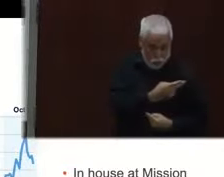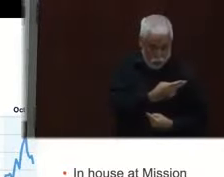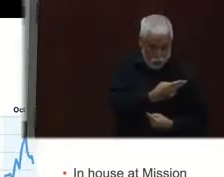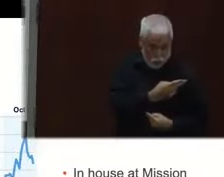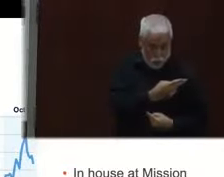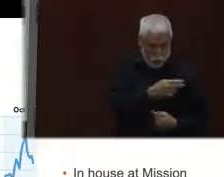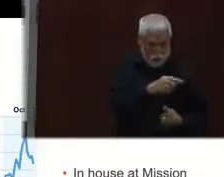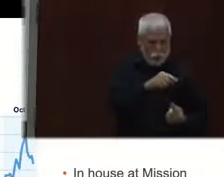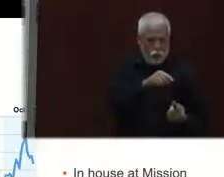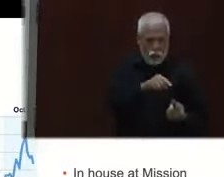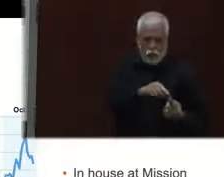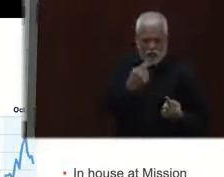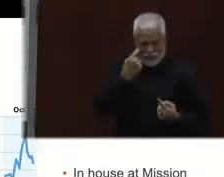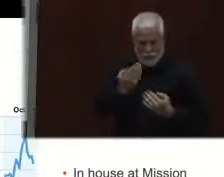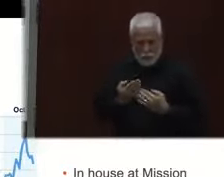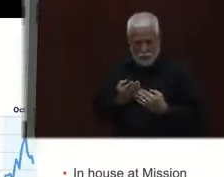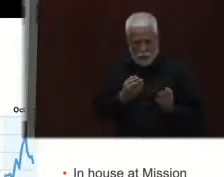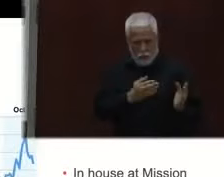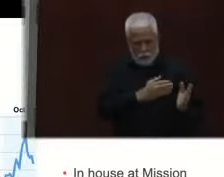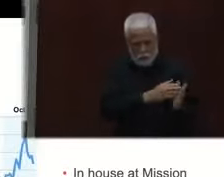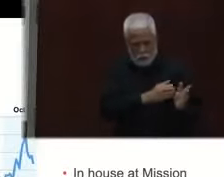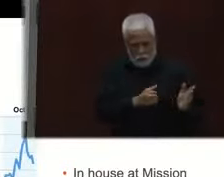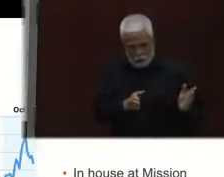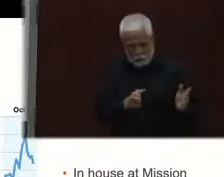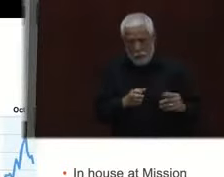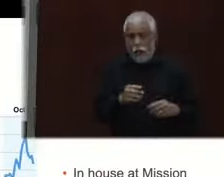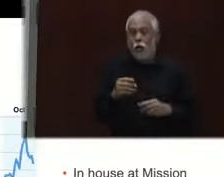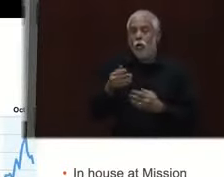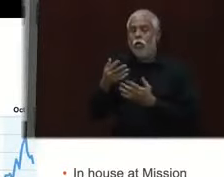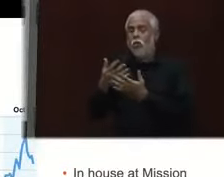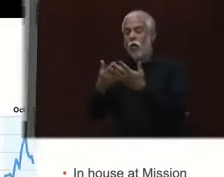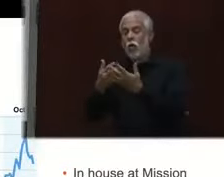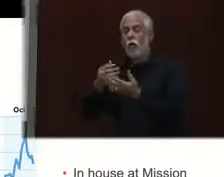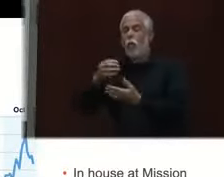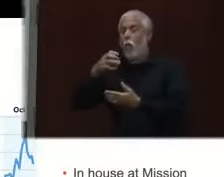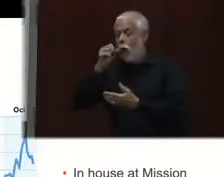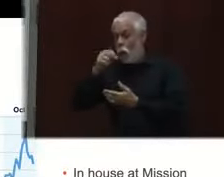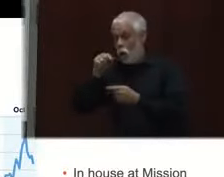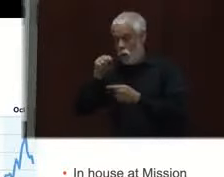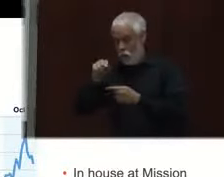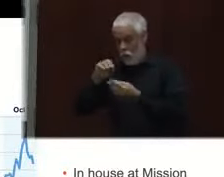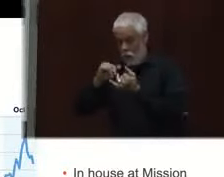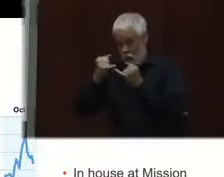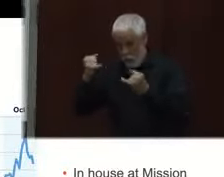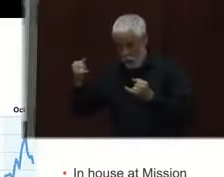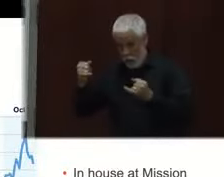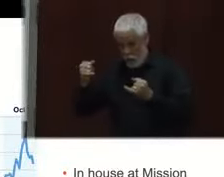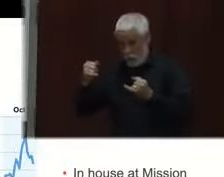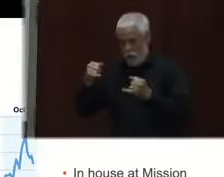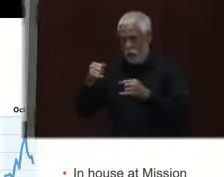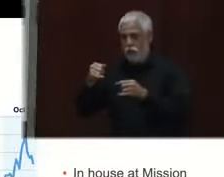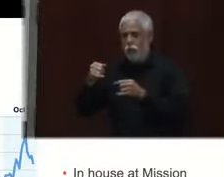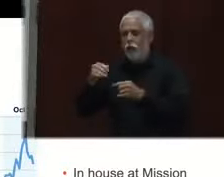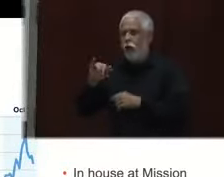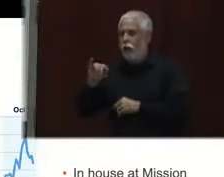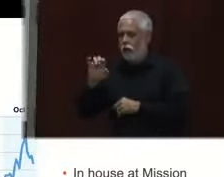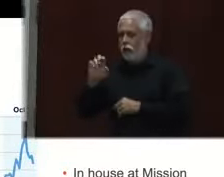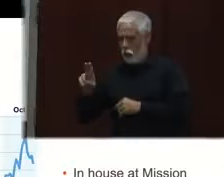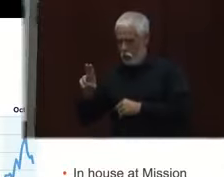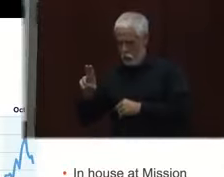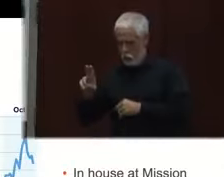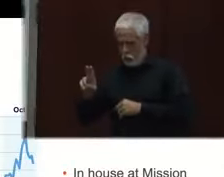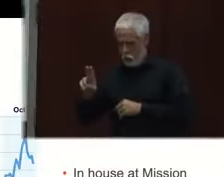up until this morning, and the gray and orange curves represent those in the intensive care